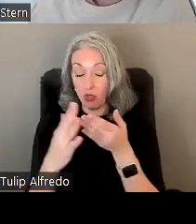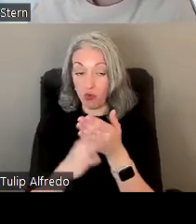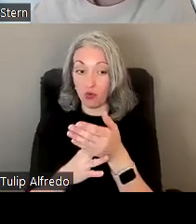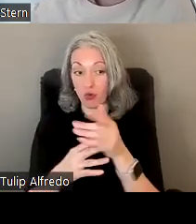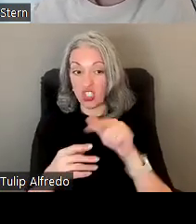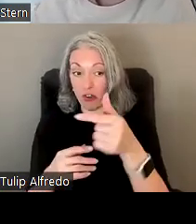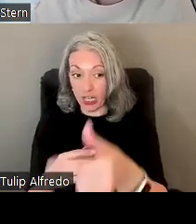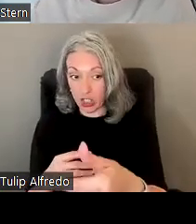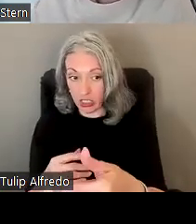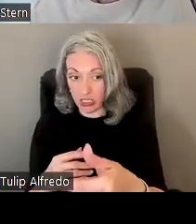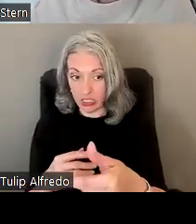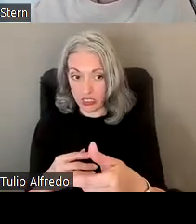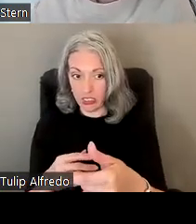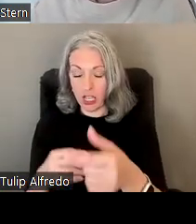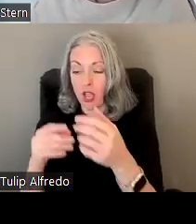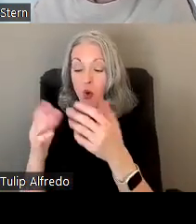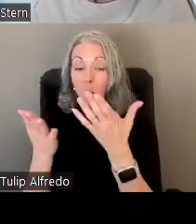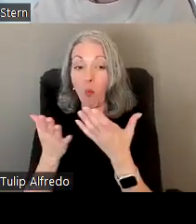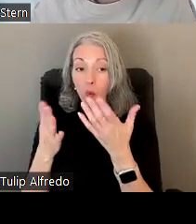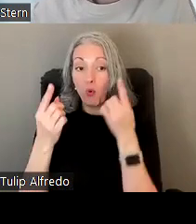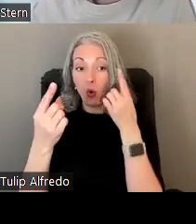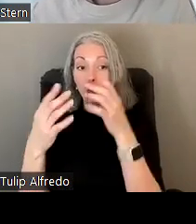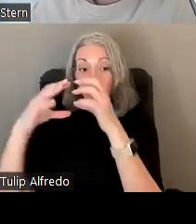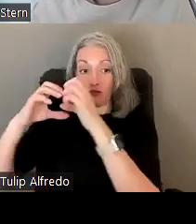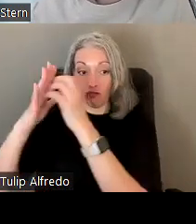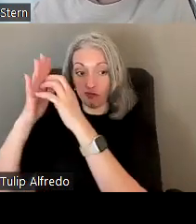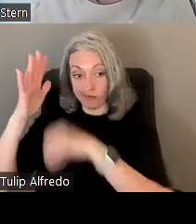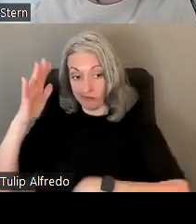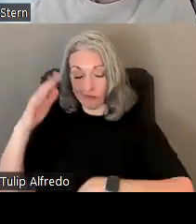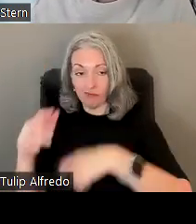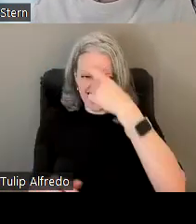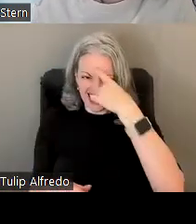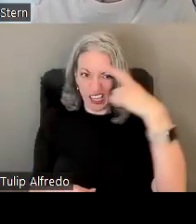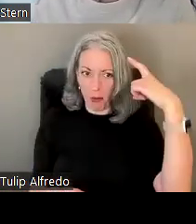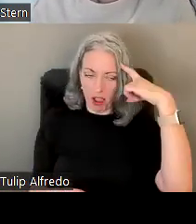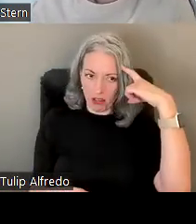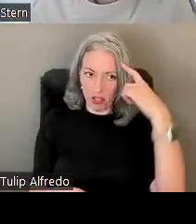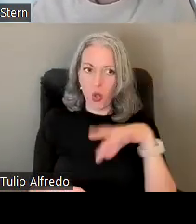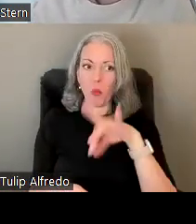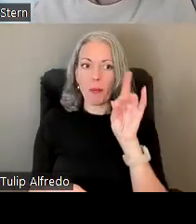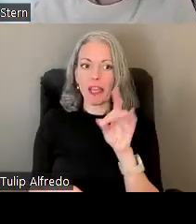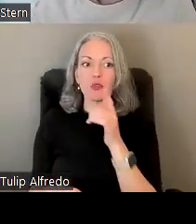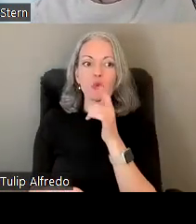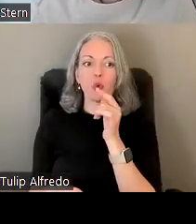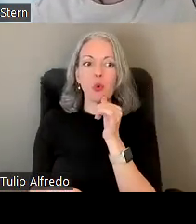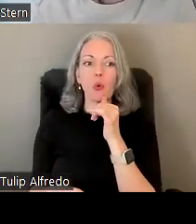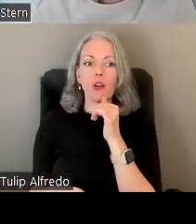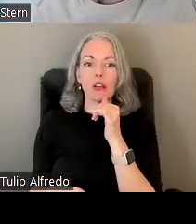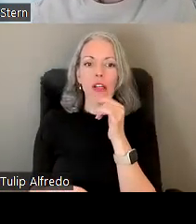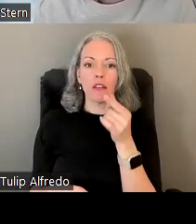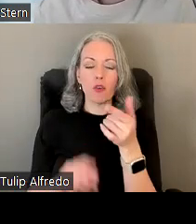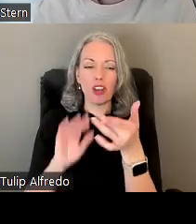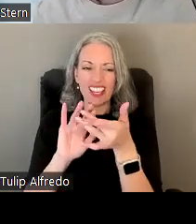reduce social stigma. So in early December of 2022, we selected our vendor. Our media vendor is Runyon Saltzman's Inc.